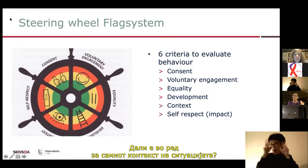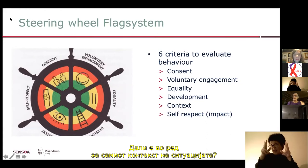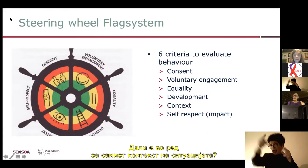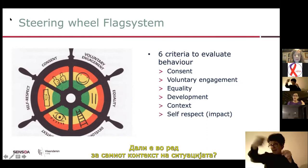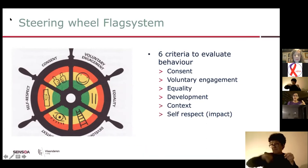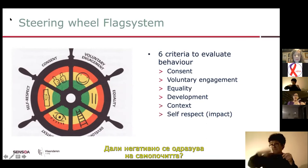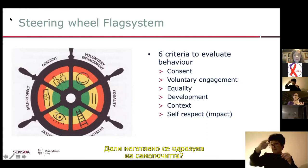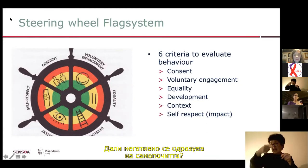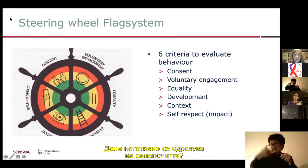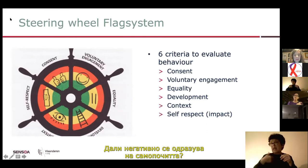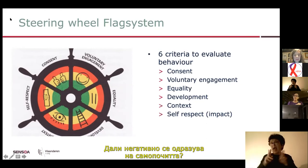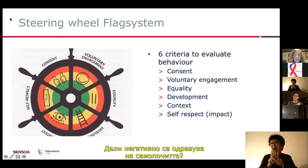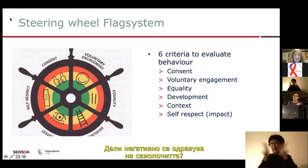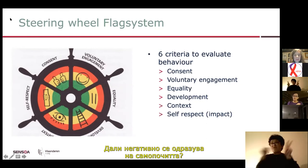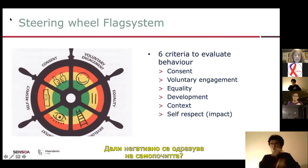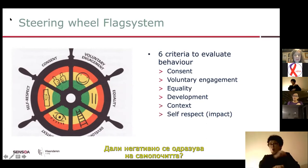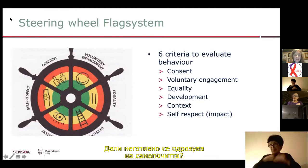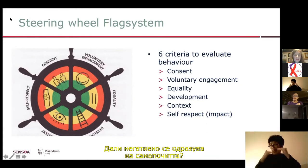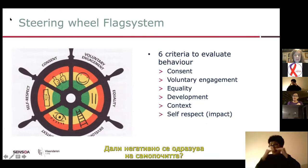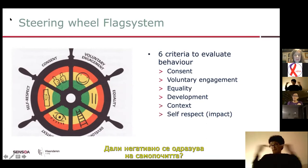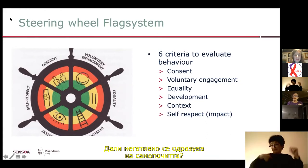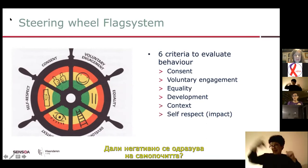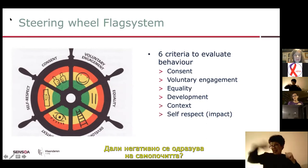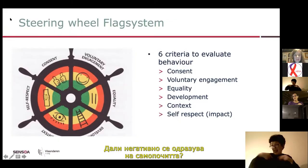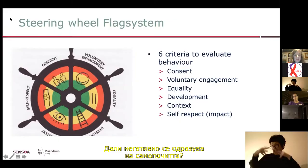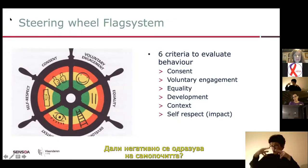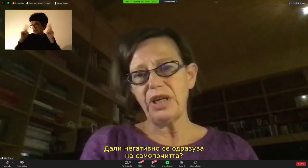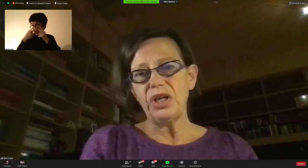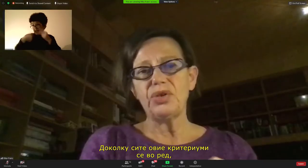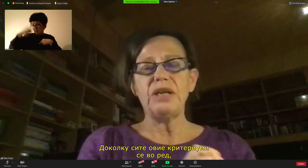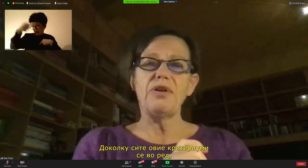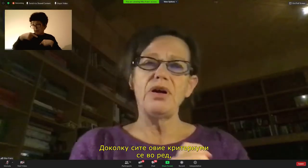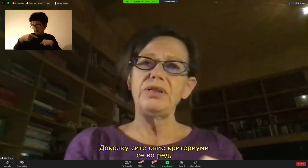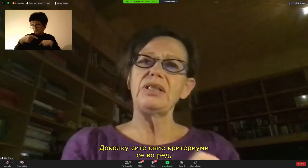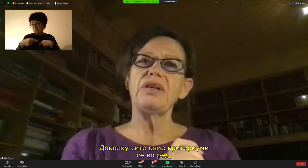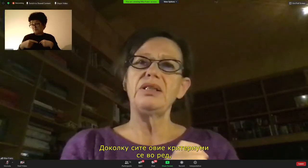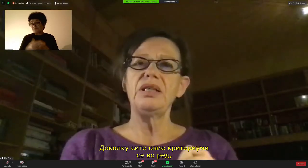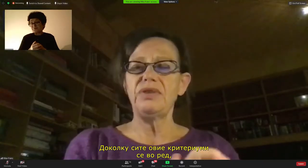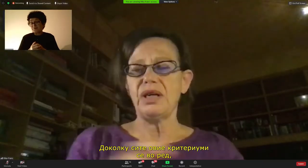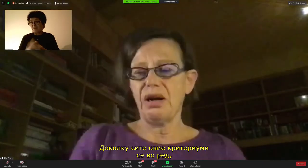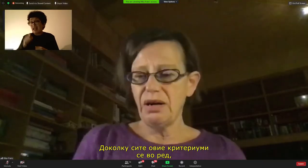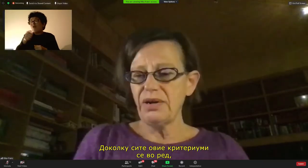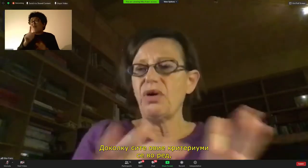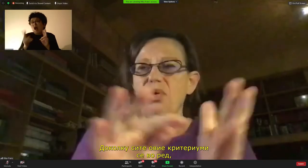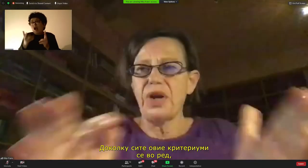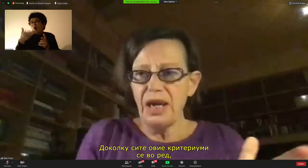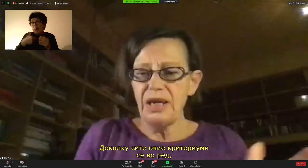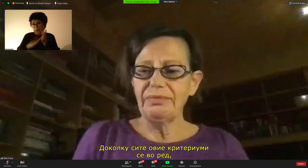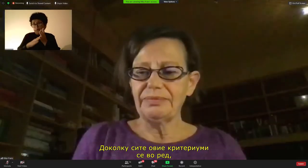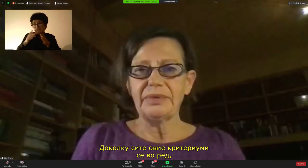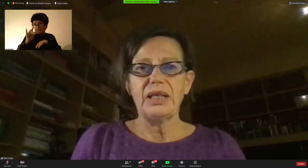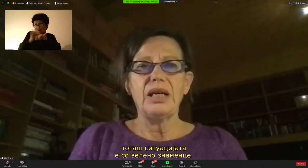you're in? And is your self-respect, is the impact not negative? So if all these criteria are